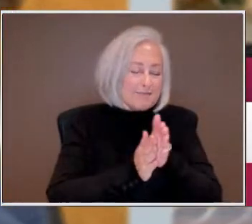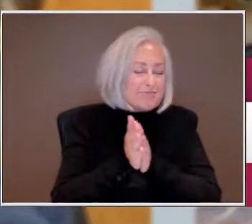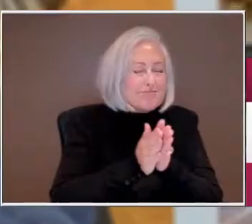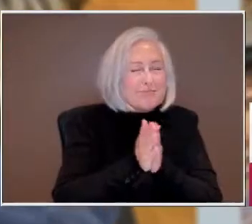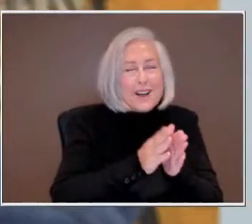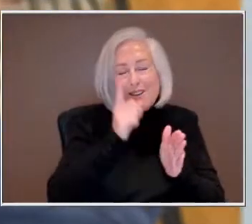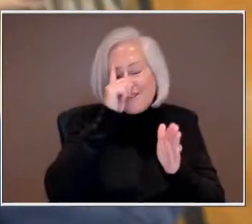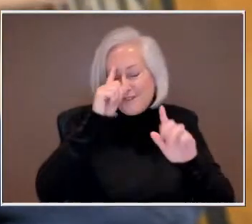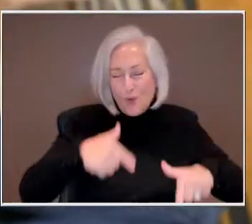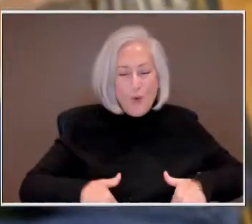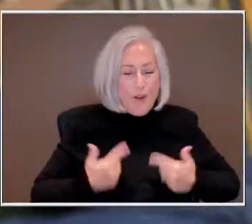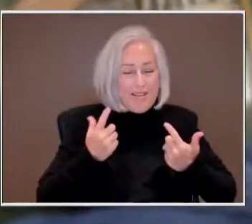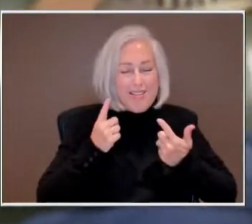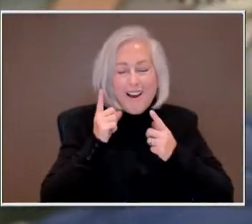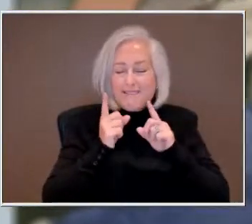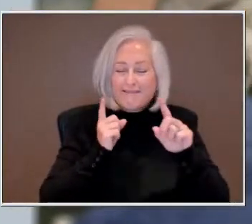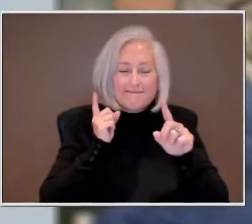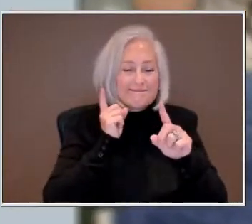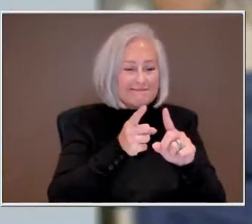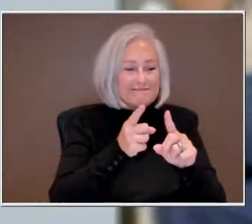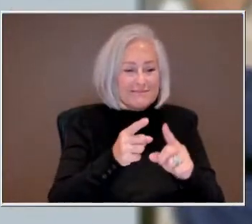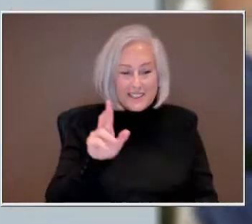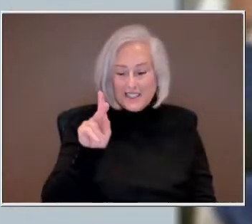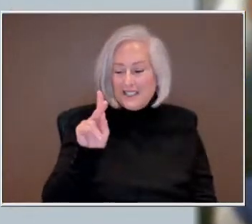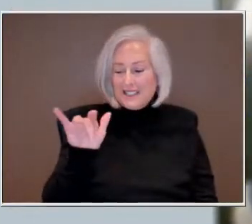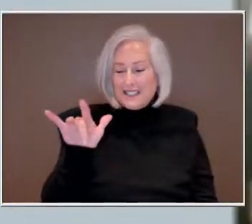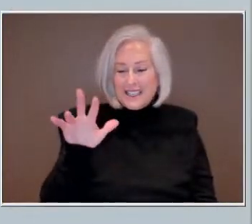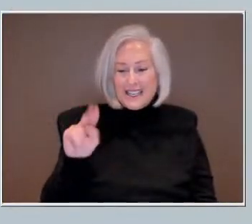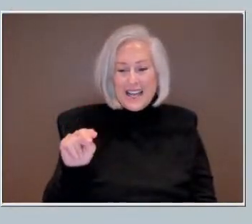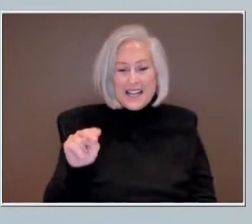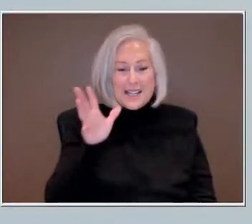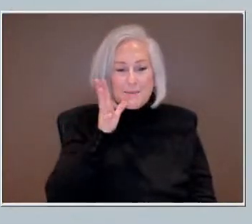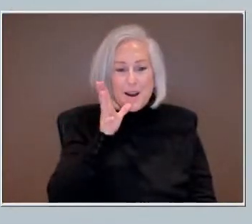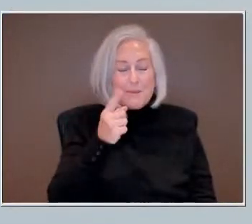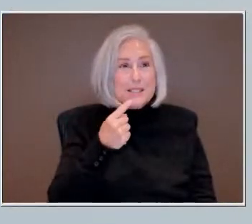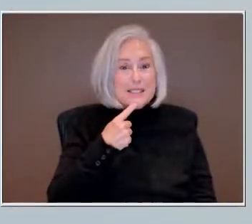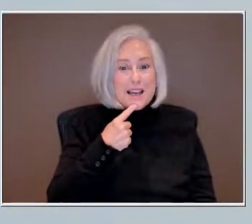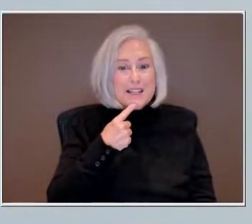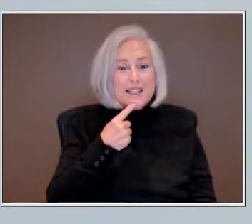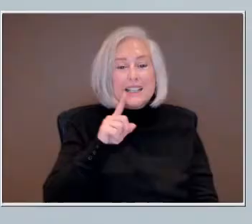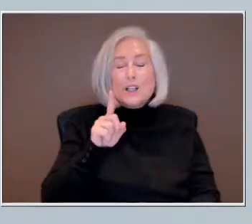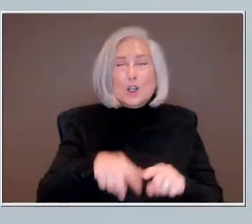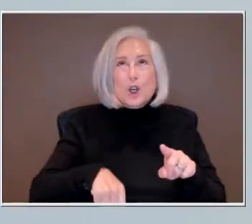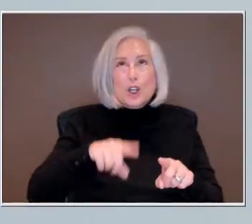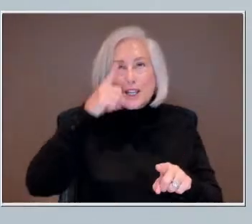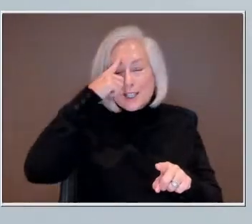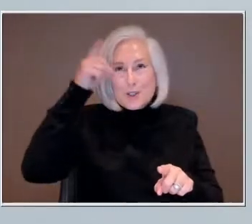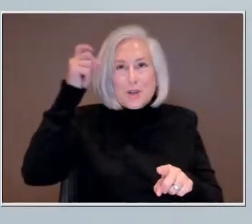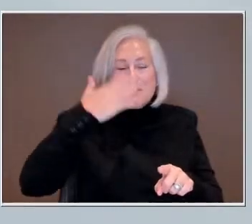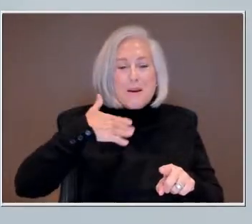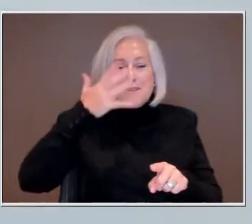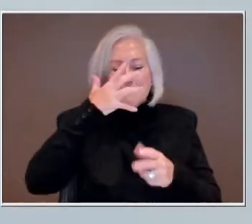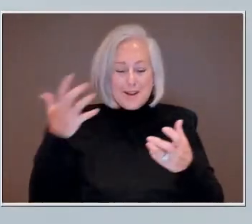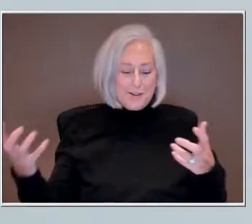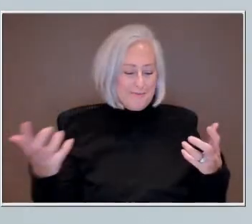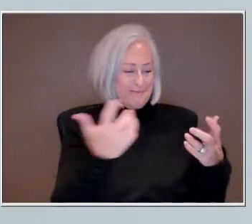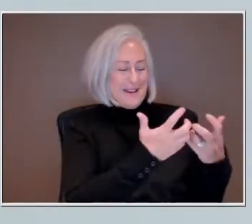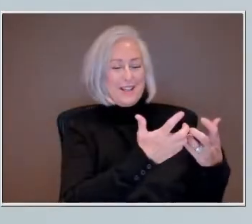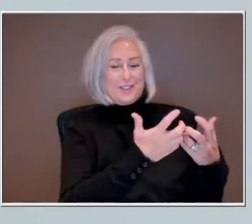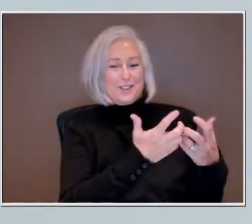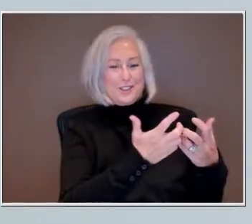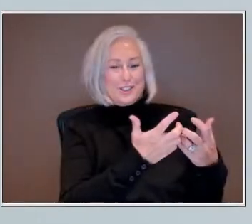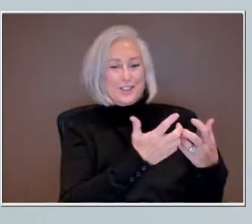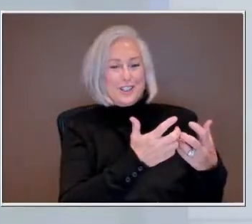unparalleled. And Kaylin's mom says, Robert, she couldn't have dreamed of a better match than you. She says your hearts